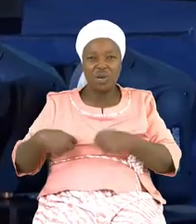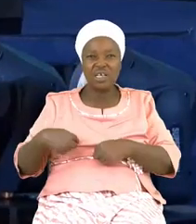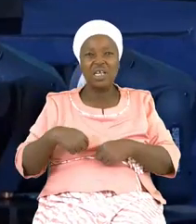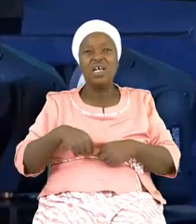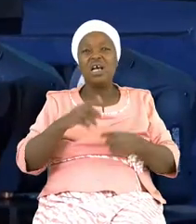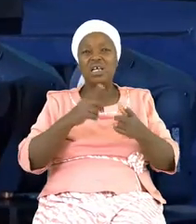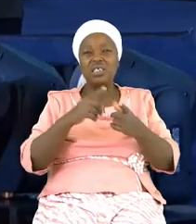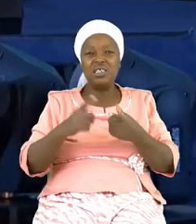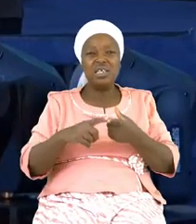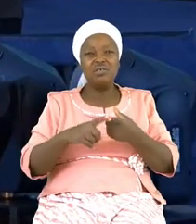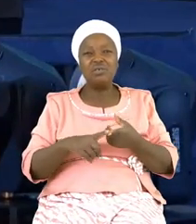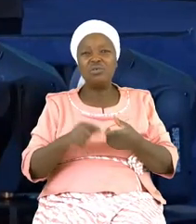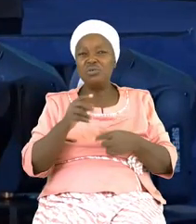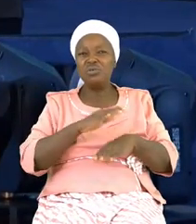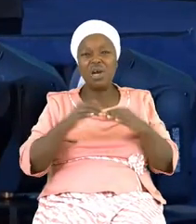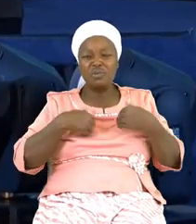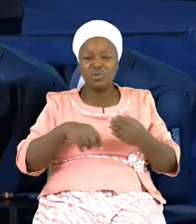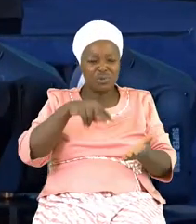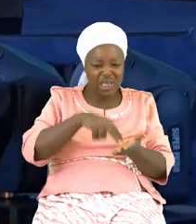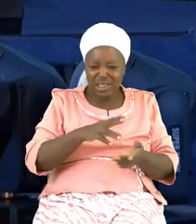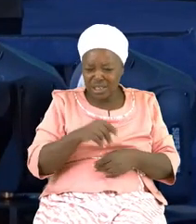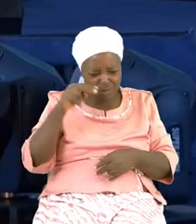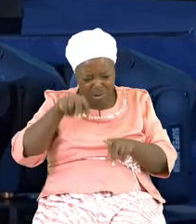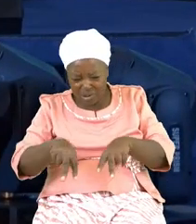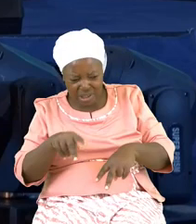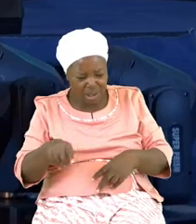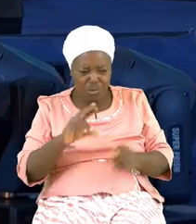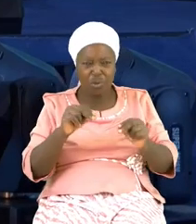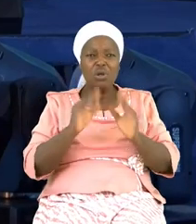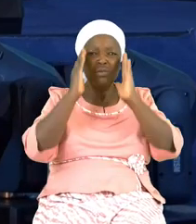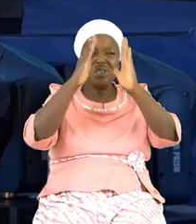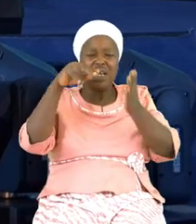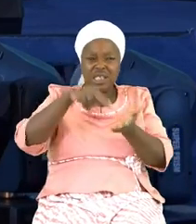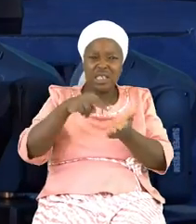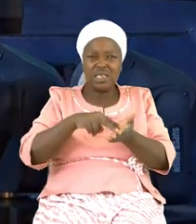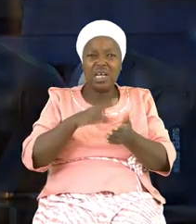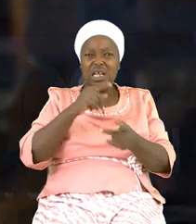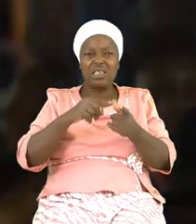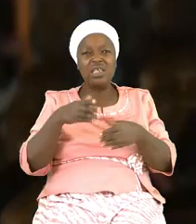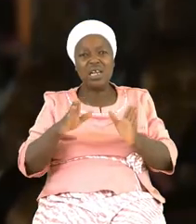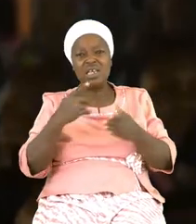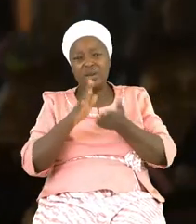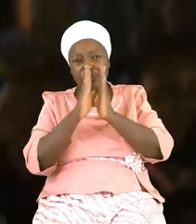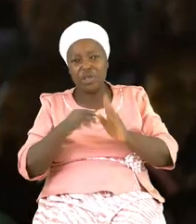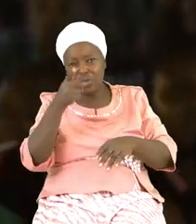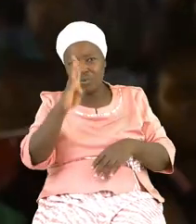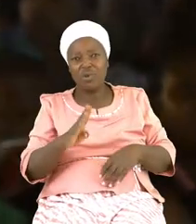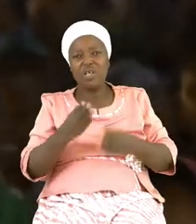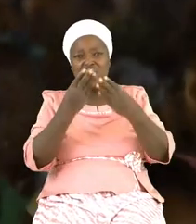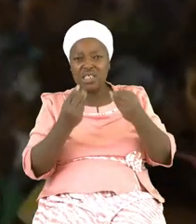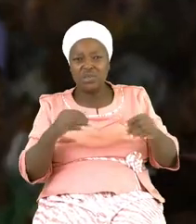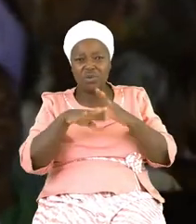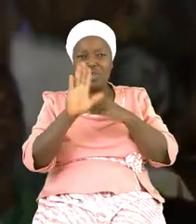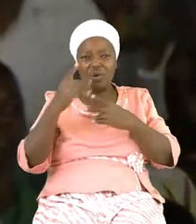on the ground? Get up, get up, get up. And let the peace of God settle in your heart. As you are standing